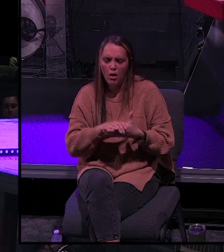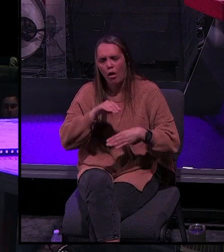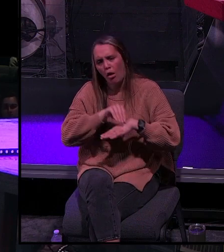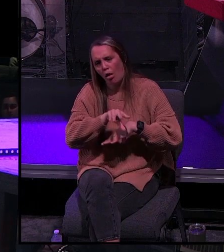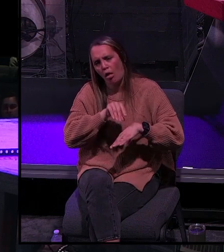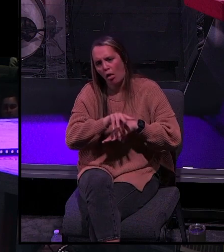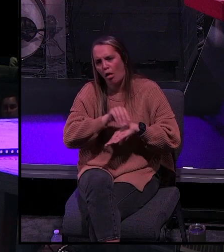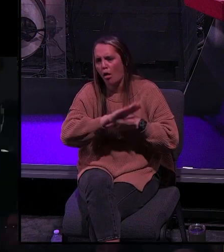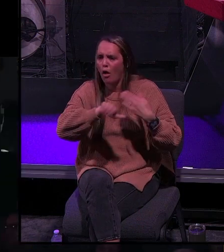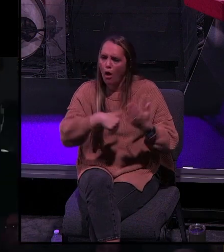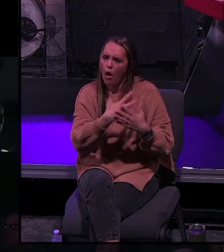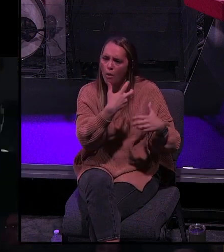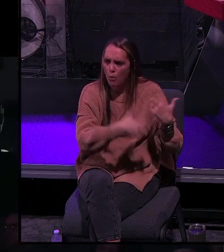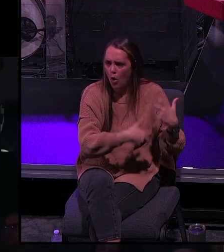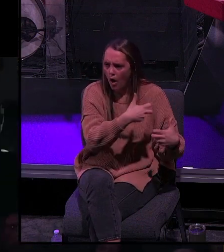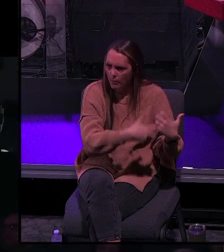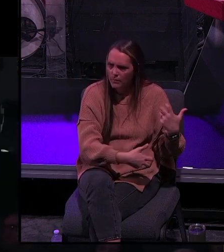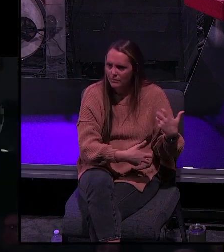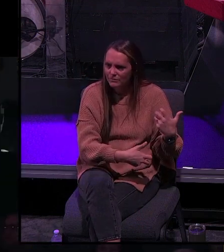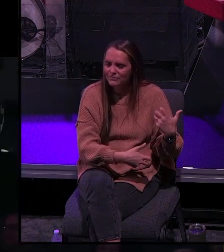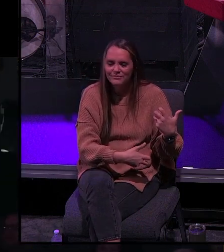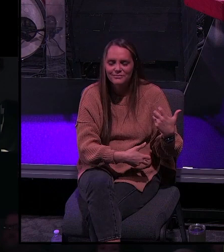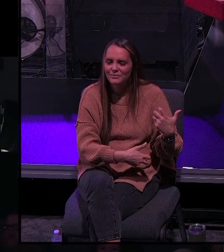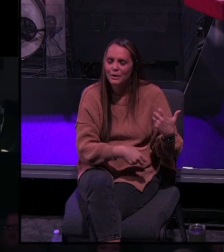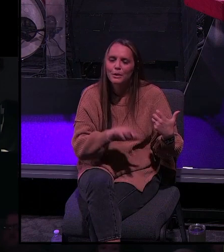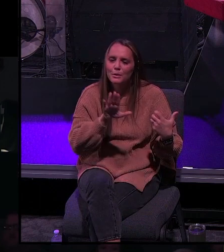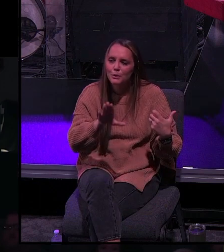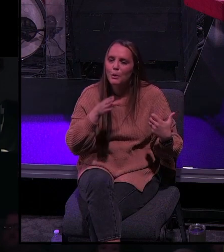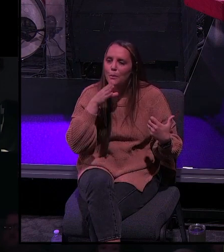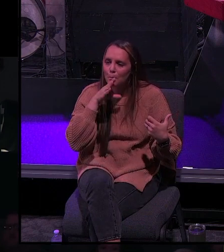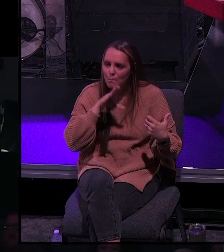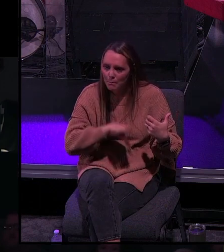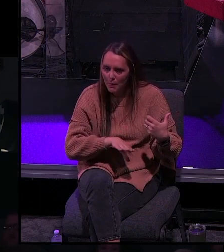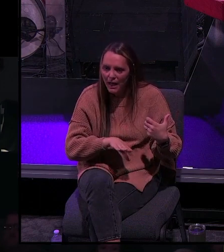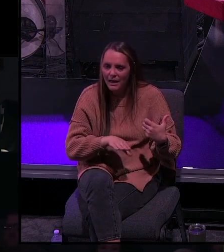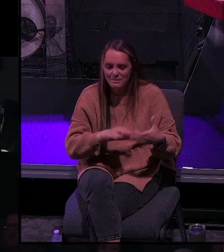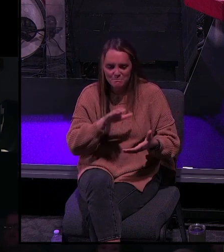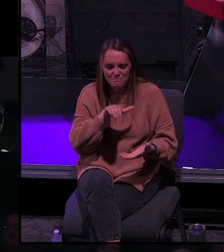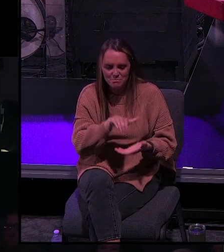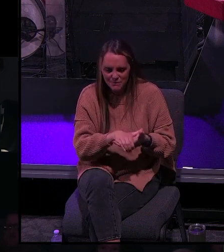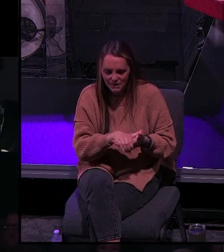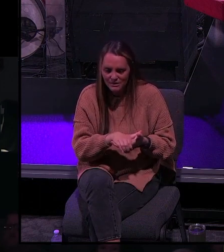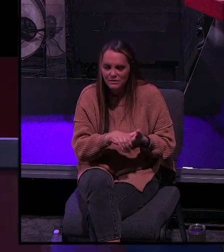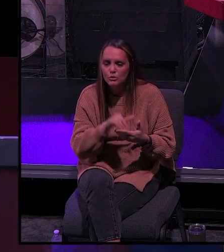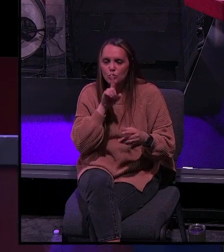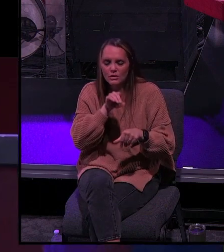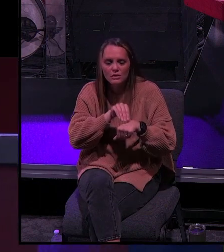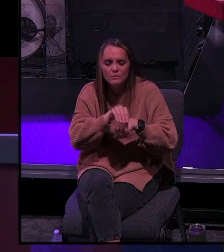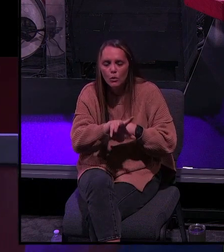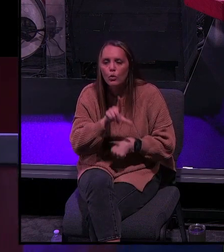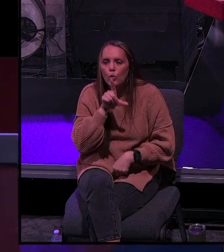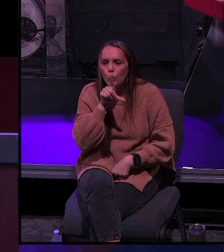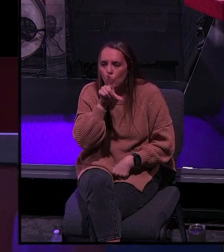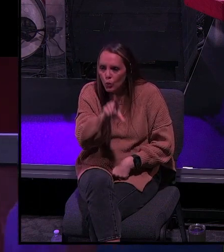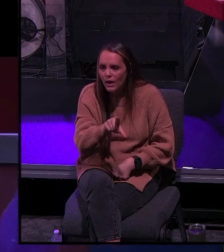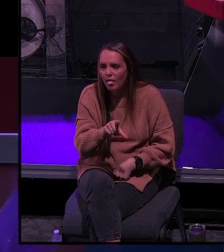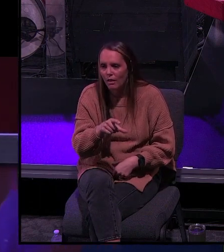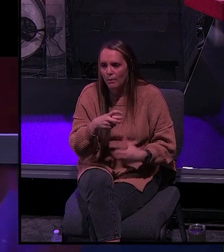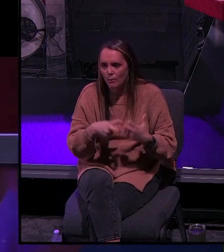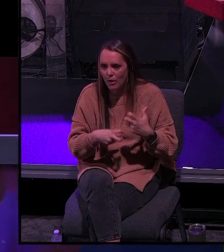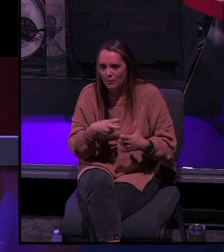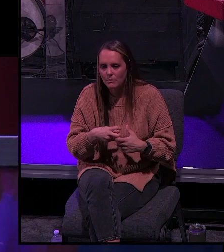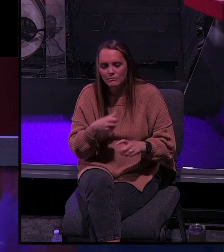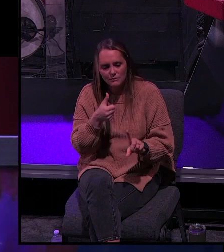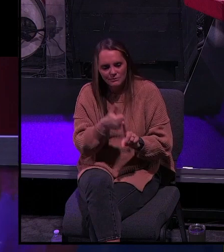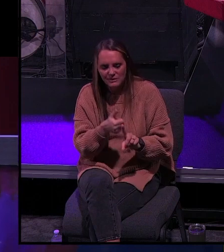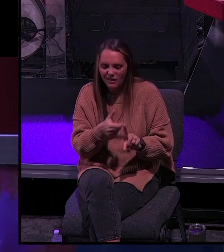Your bad marriage is simply exposing your real problem, that you are a selfish sinner, just like me, just like all the rest